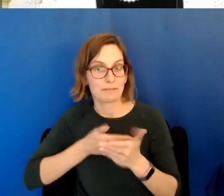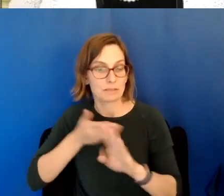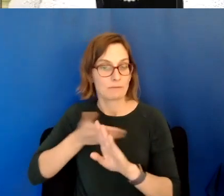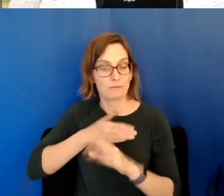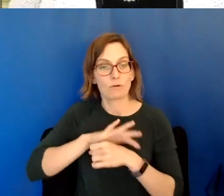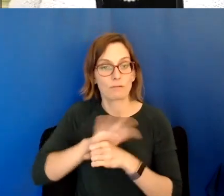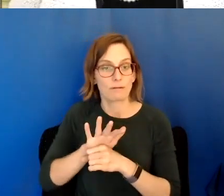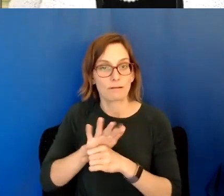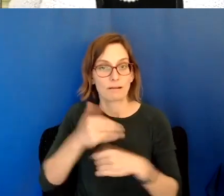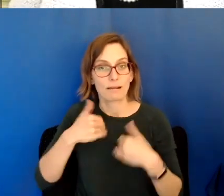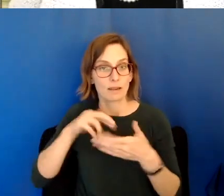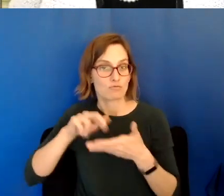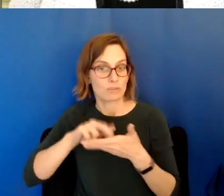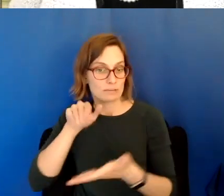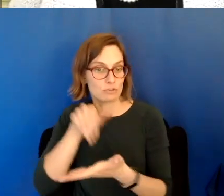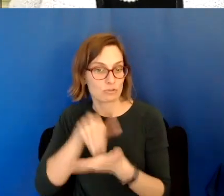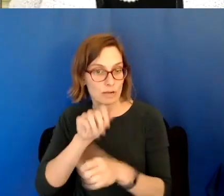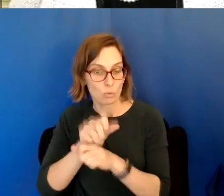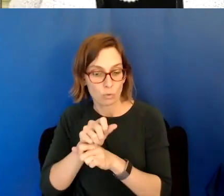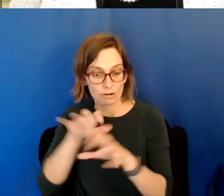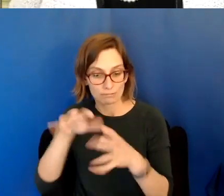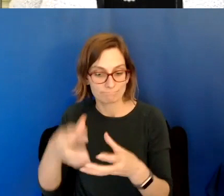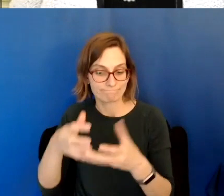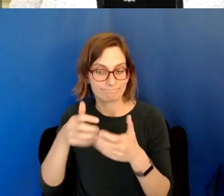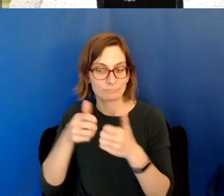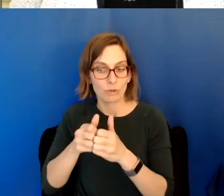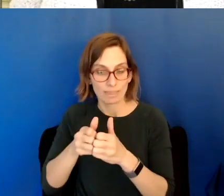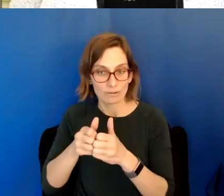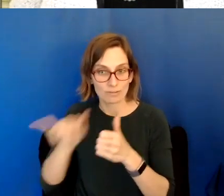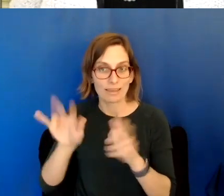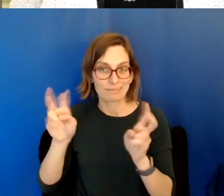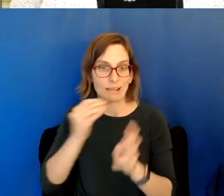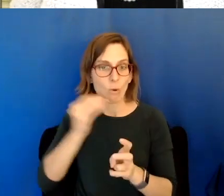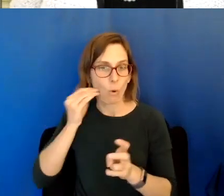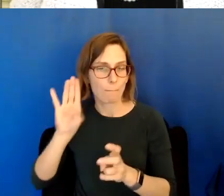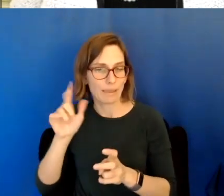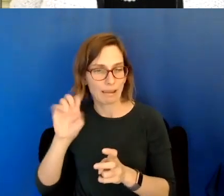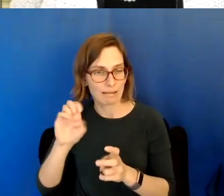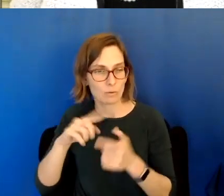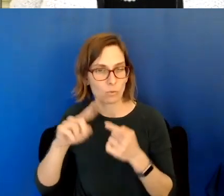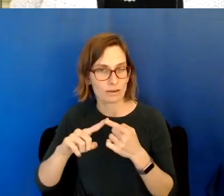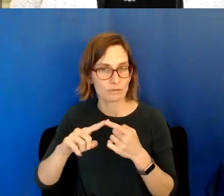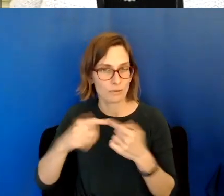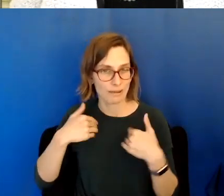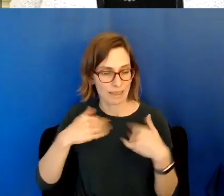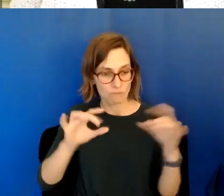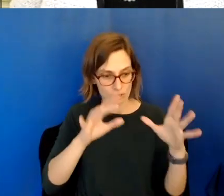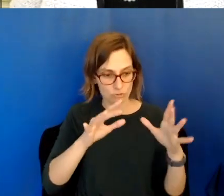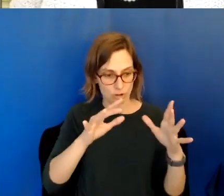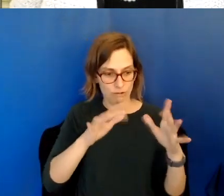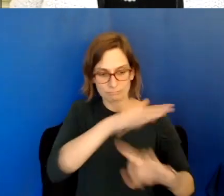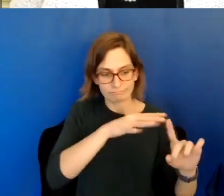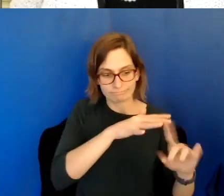all had a research center that we worked at together, and that was like the home base. And when you're navigating like these racially hostile campuses, it's nice to have